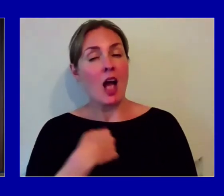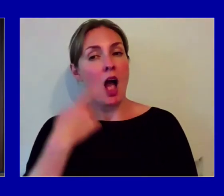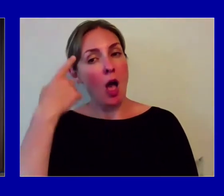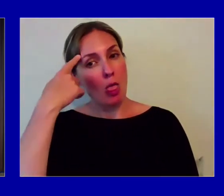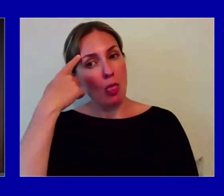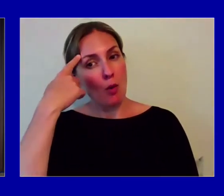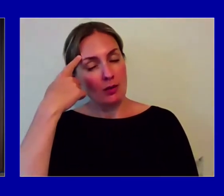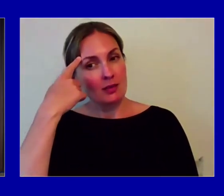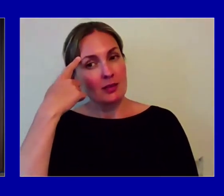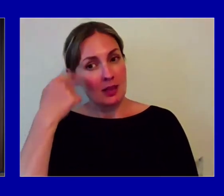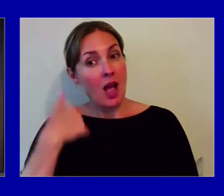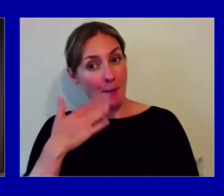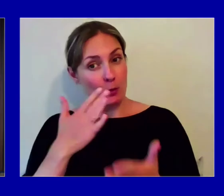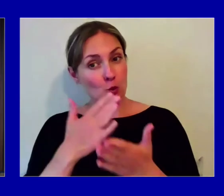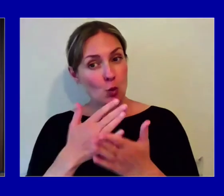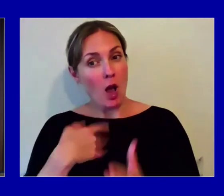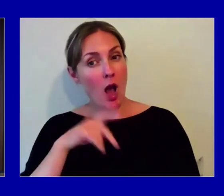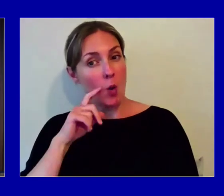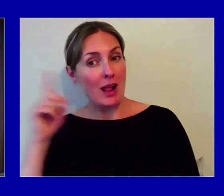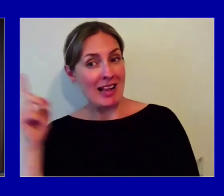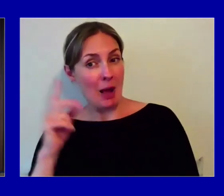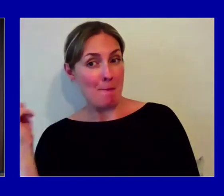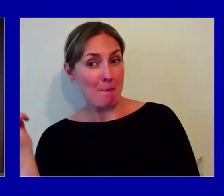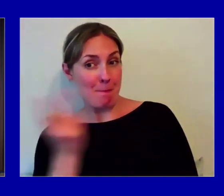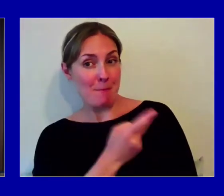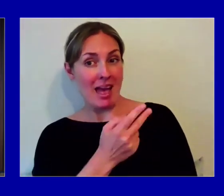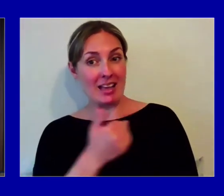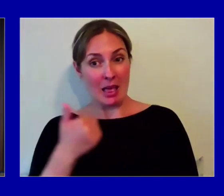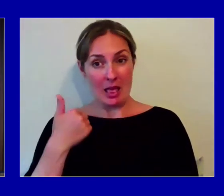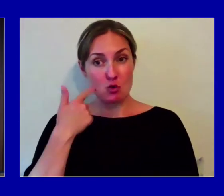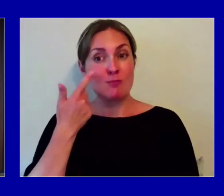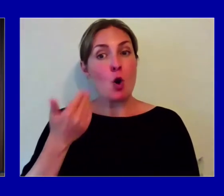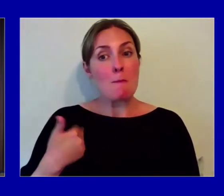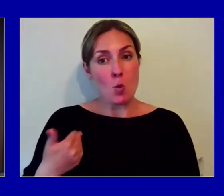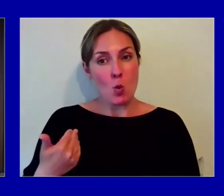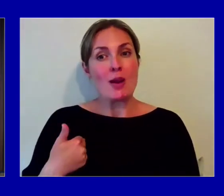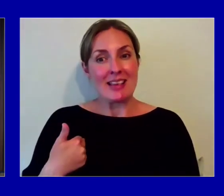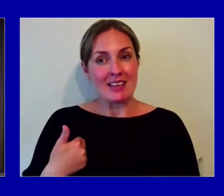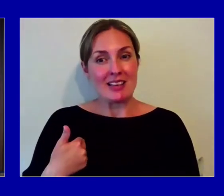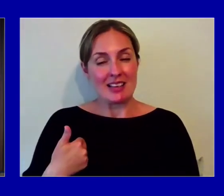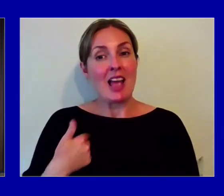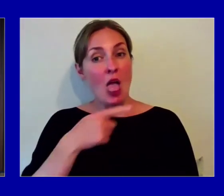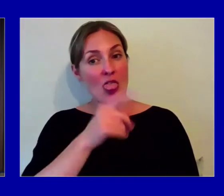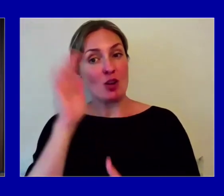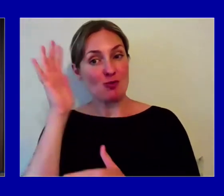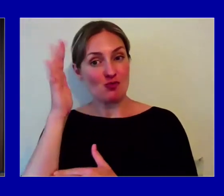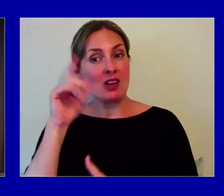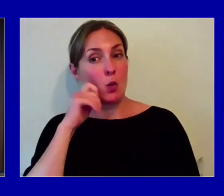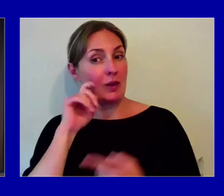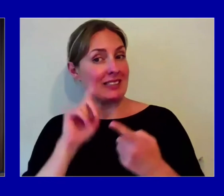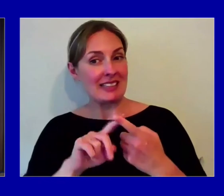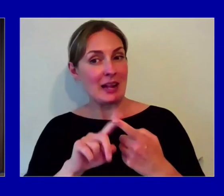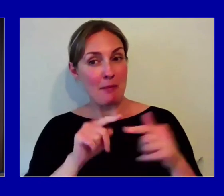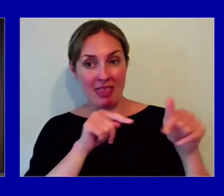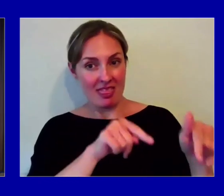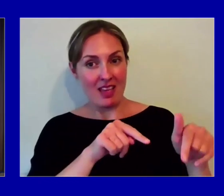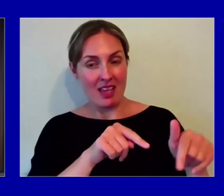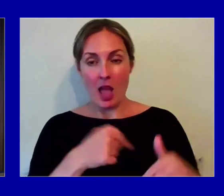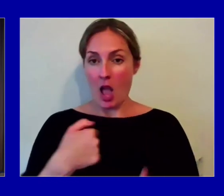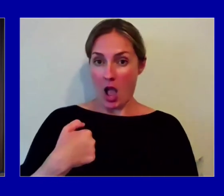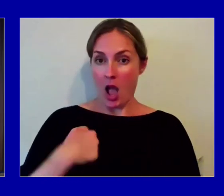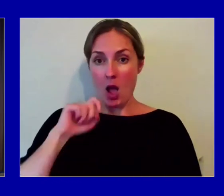you'll still be here and I'll still be here and we'll recognize each other. And that's exactly what happened. Those